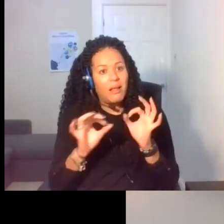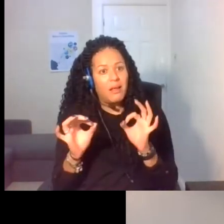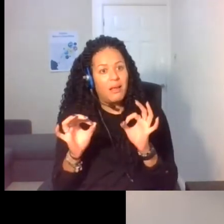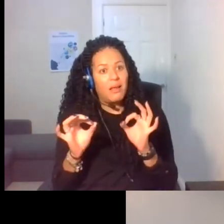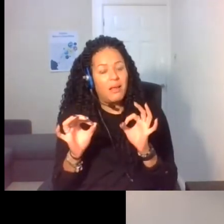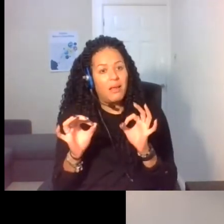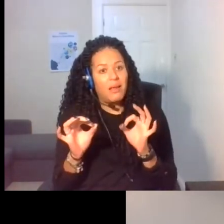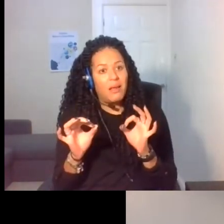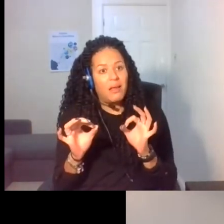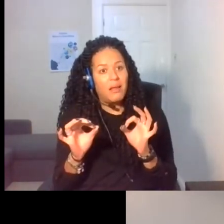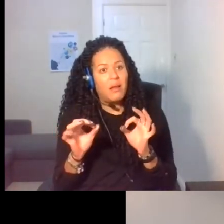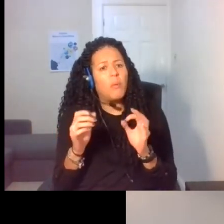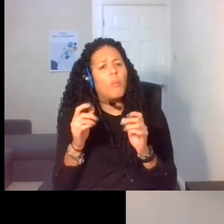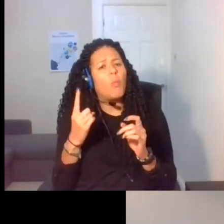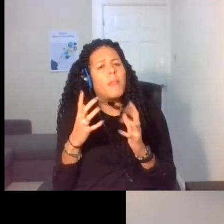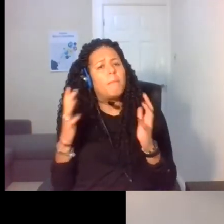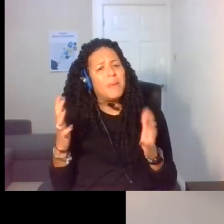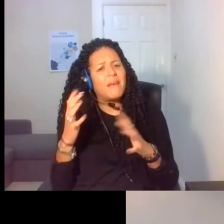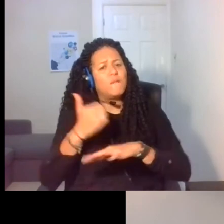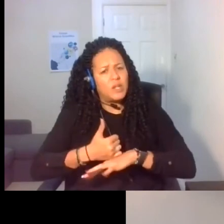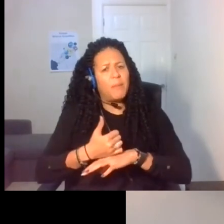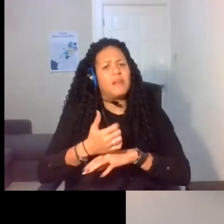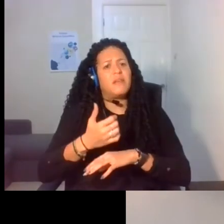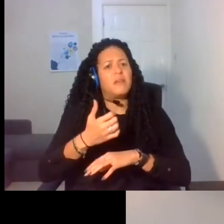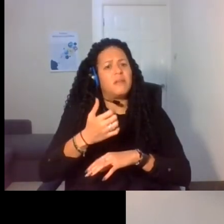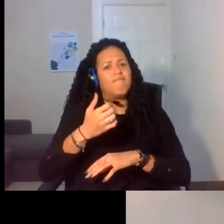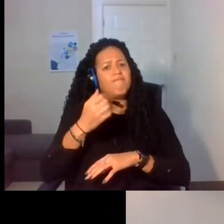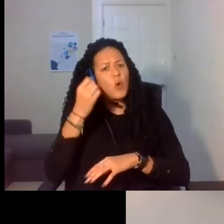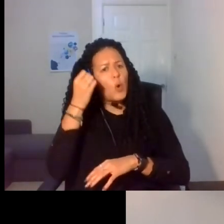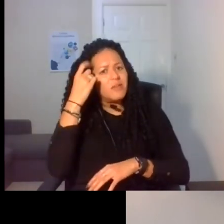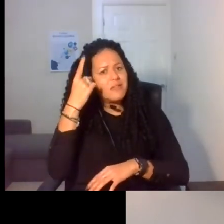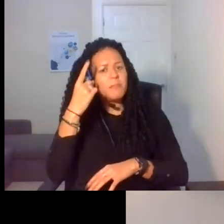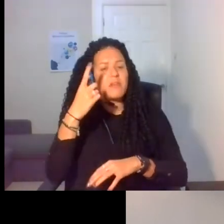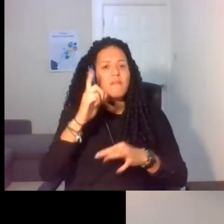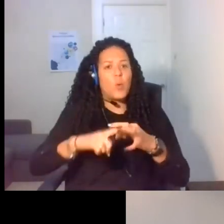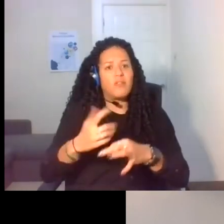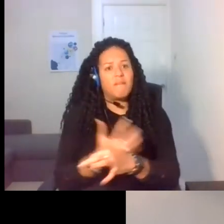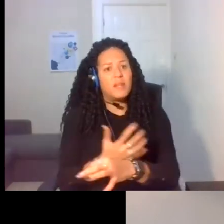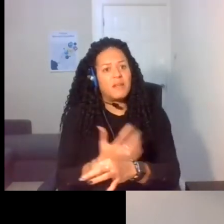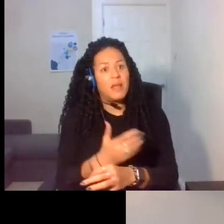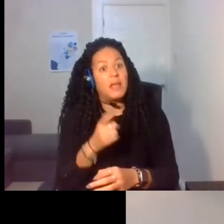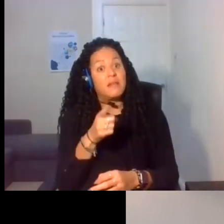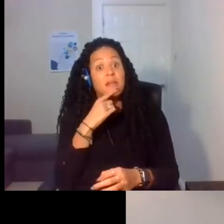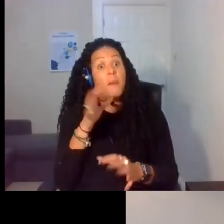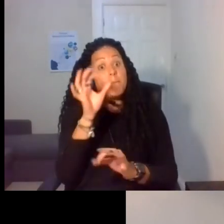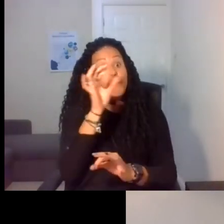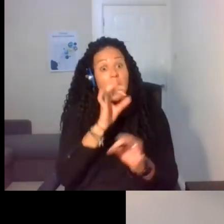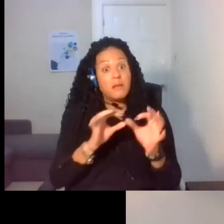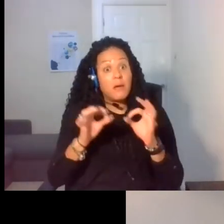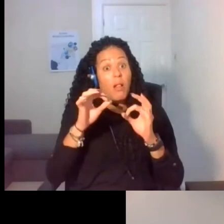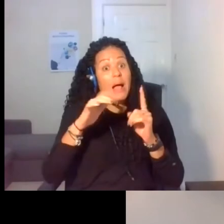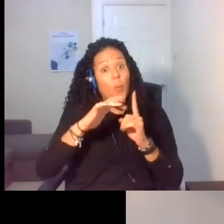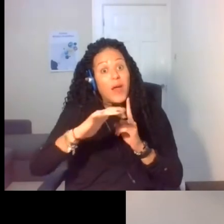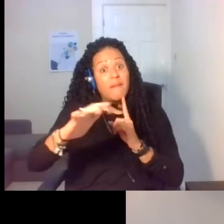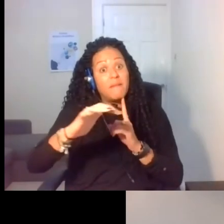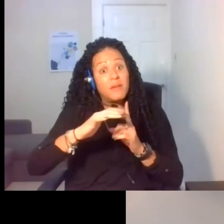big fundamental concept of quantum physics is that particle and waves